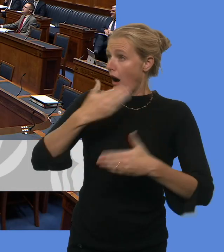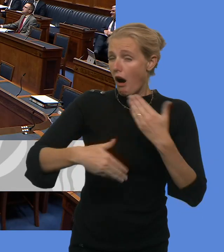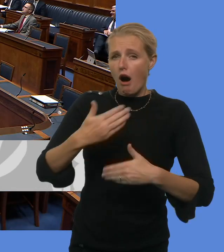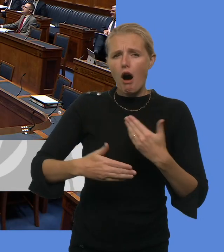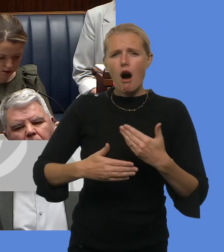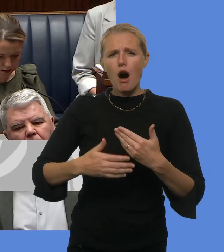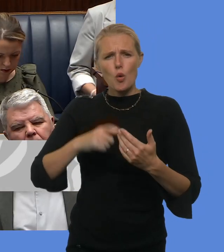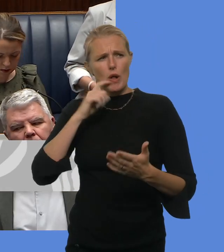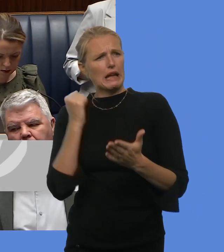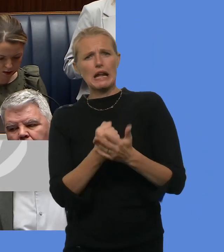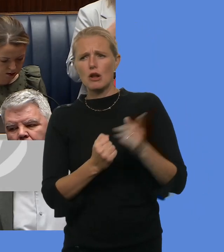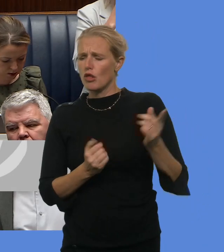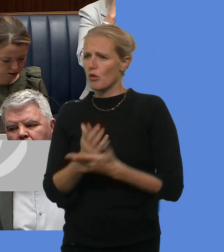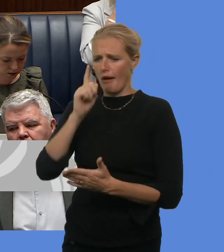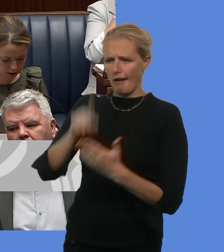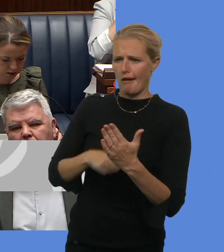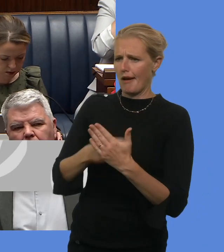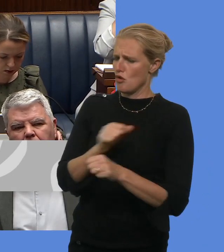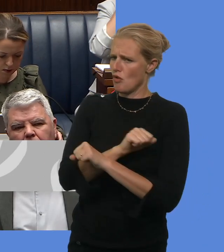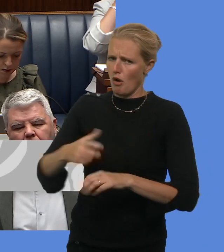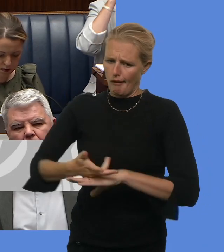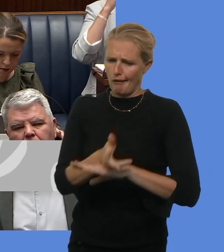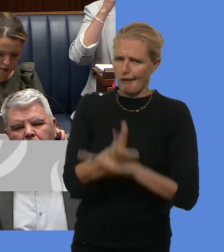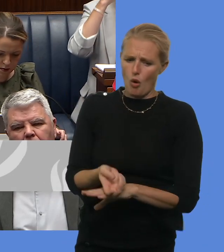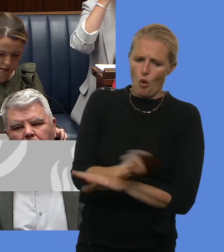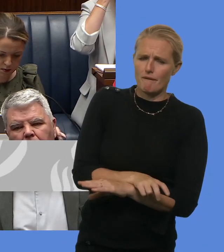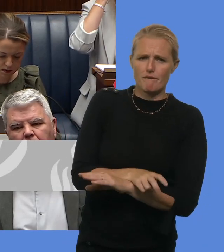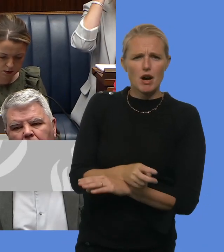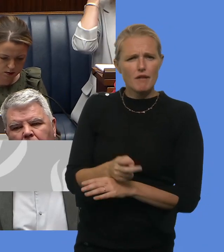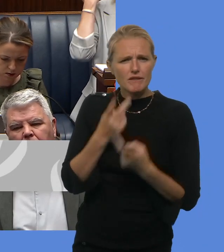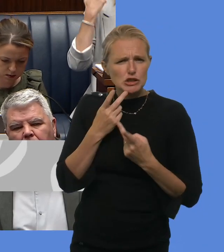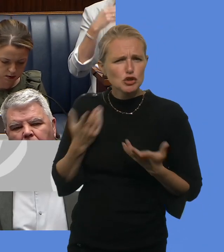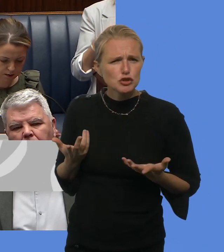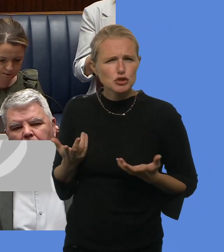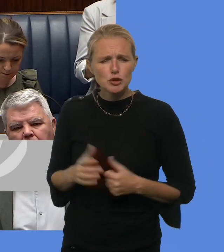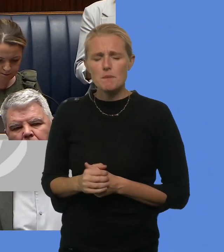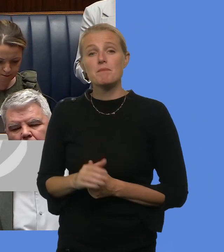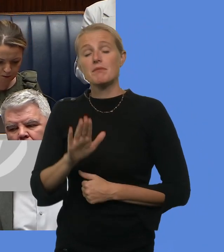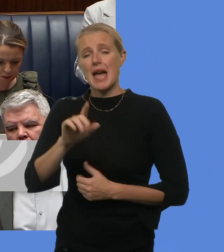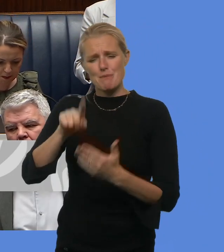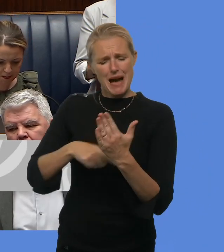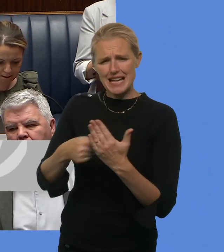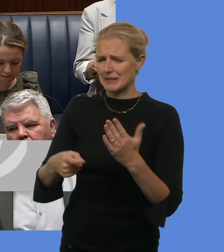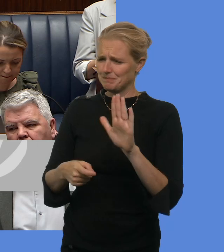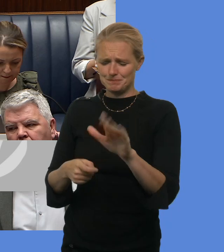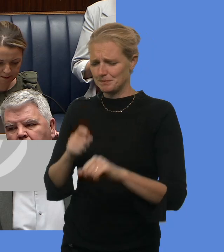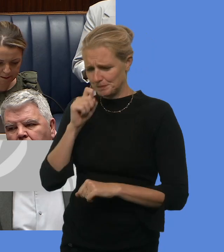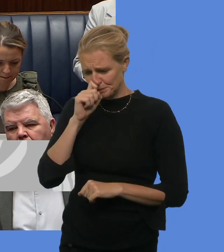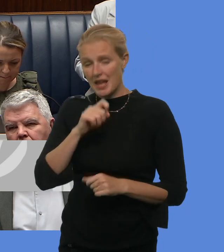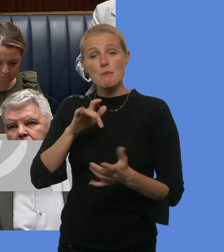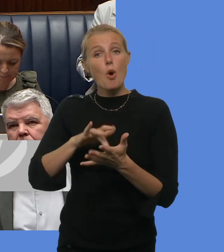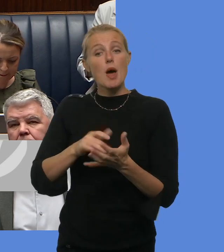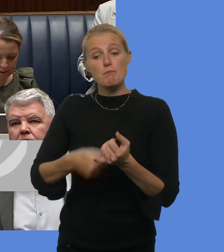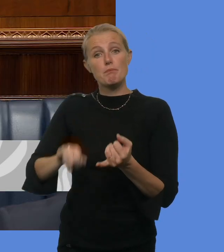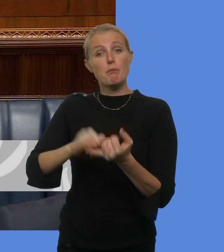I don't know the members DFI has banned, but There has to be appropriate parking for coaches in Belfast